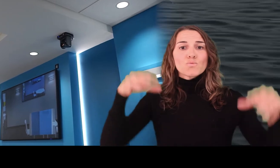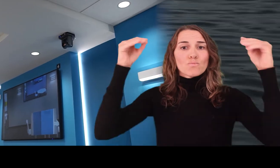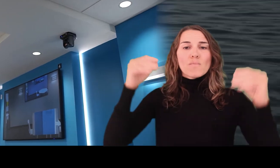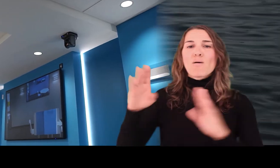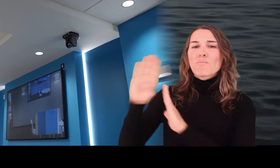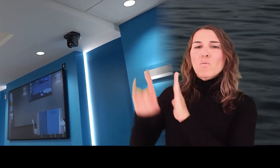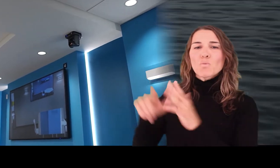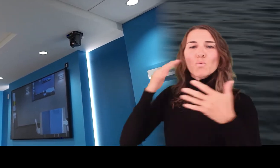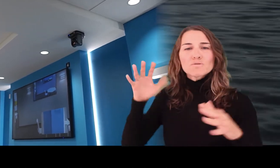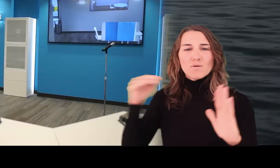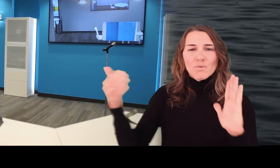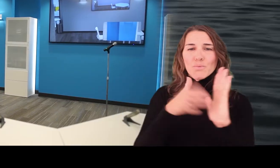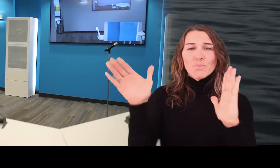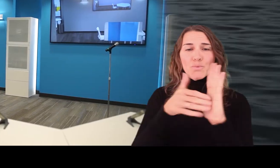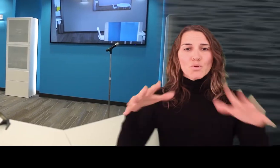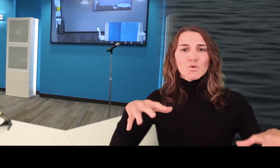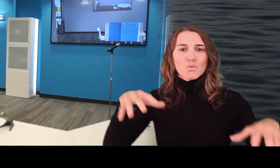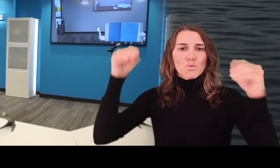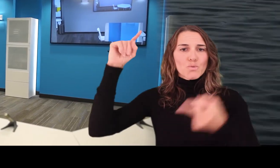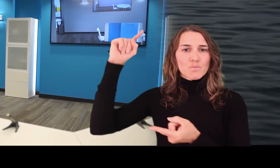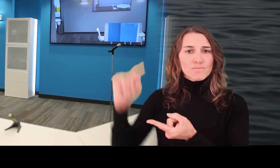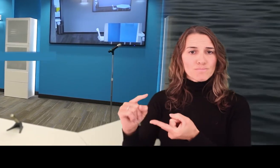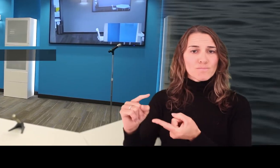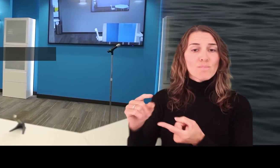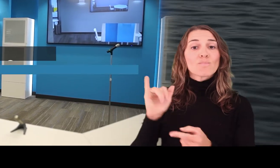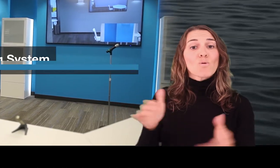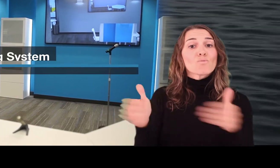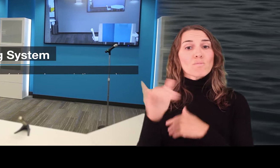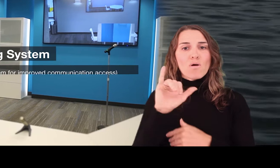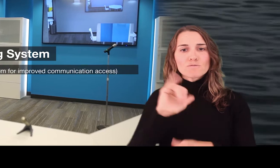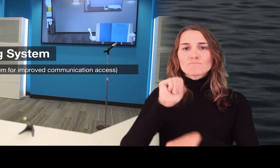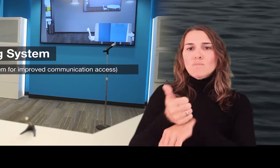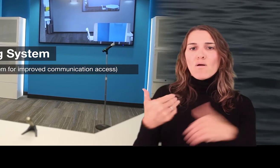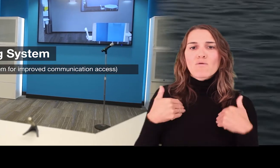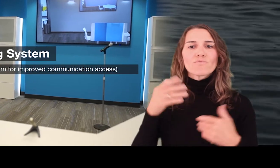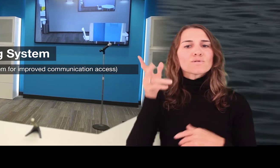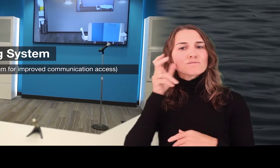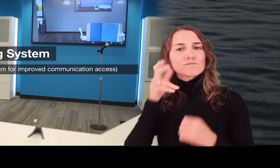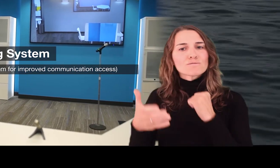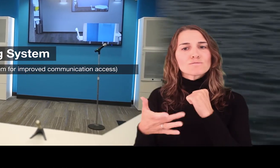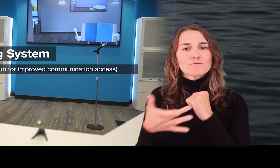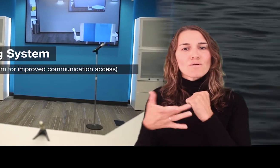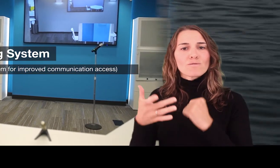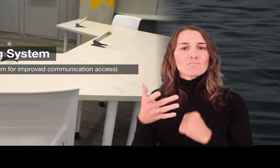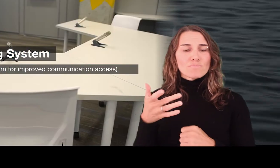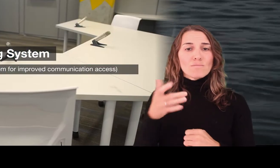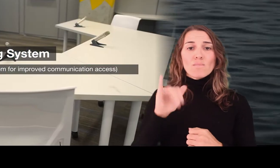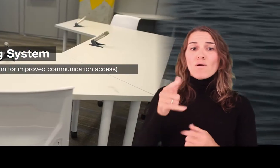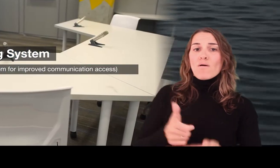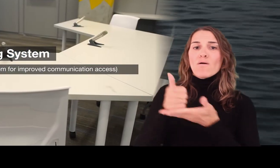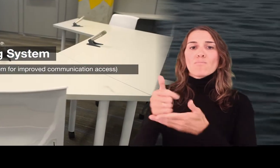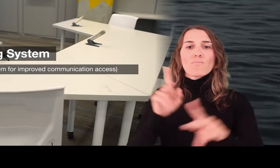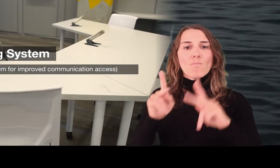sound absorption and reduce background noise and echo. This room is also equipped with various assistive listening devices to help people hear